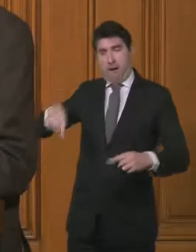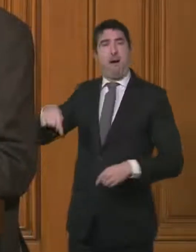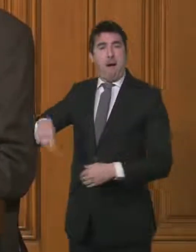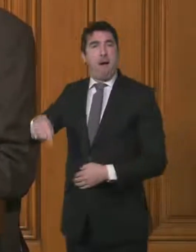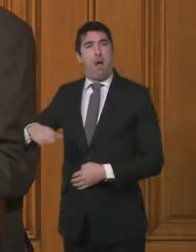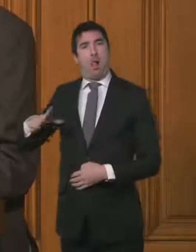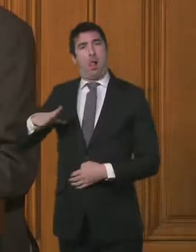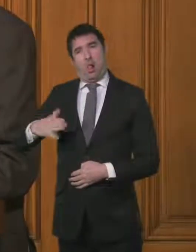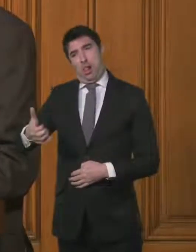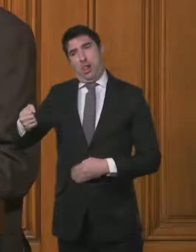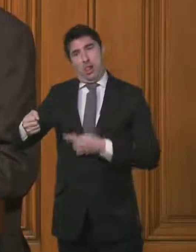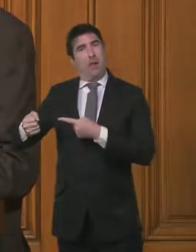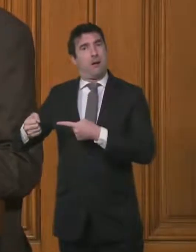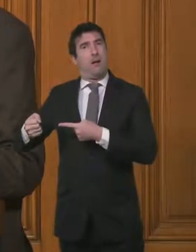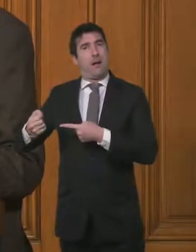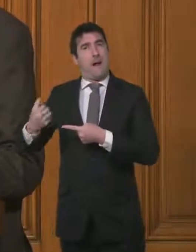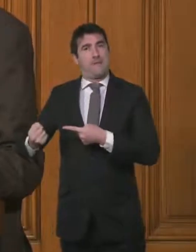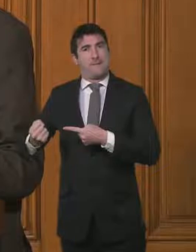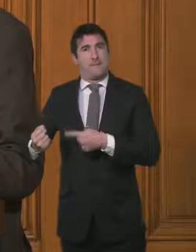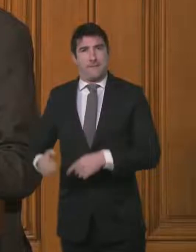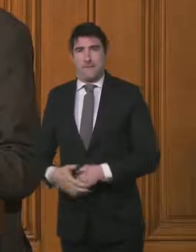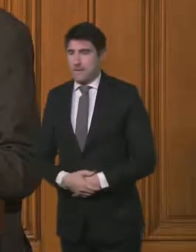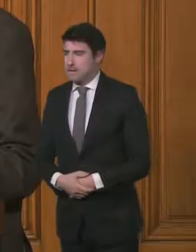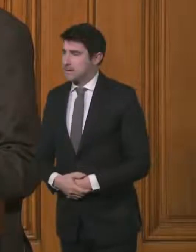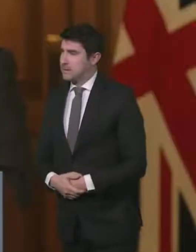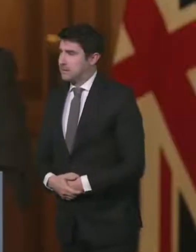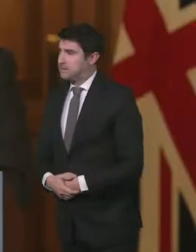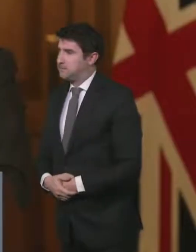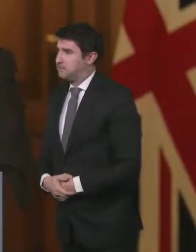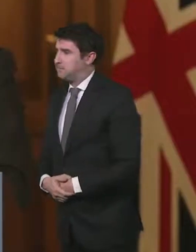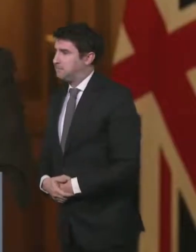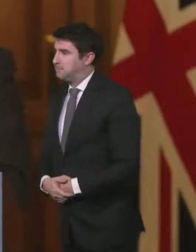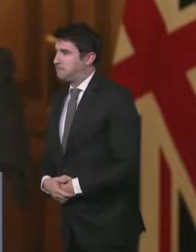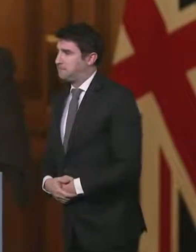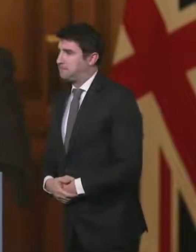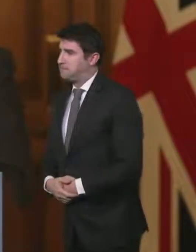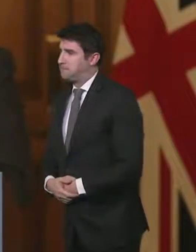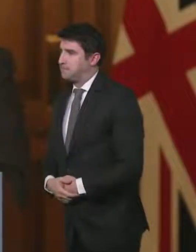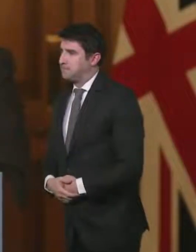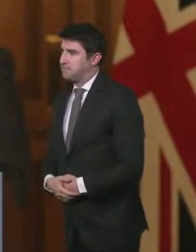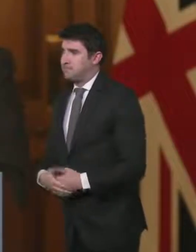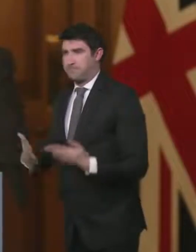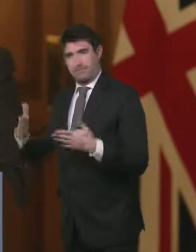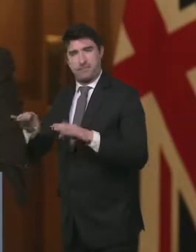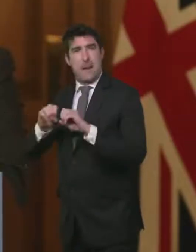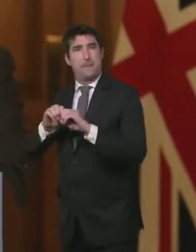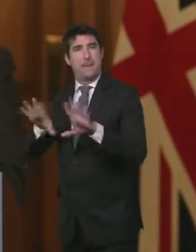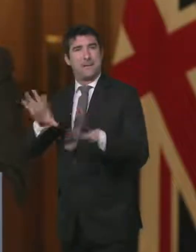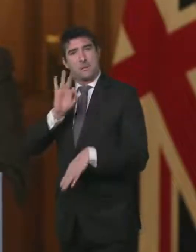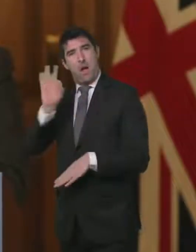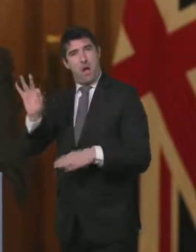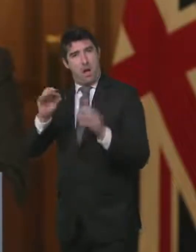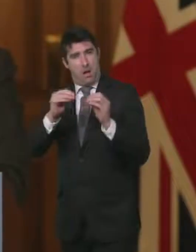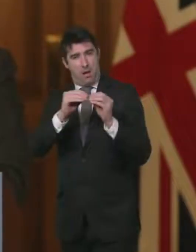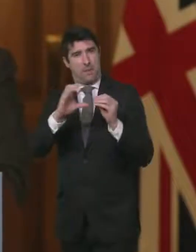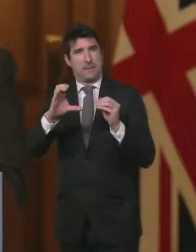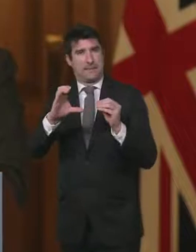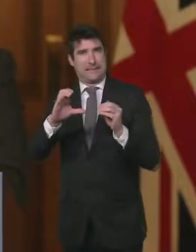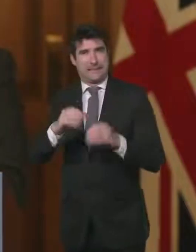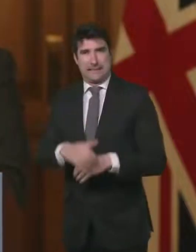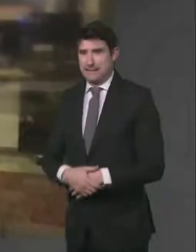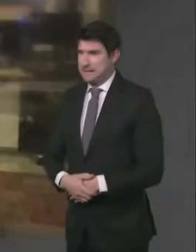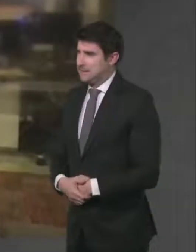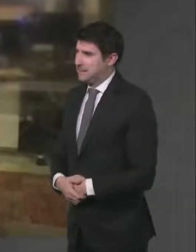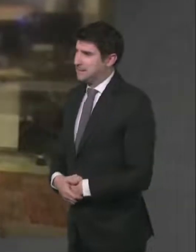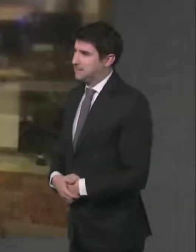needed. Thanks, Steve. Let's go to the media. Oh, he's twitching. He's got a twitch. Prime Minister, how many people will